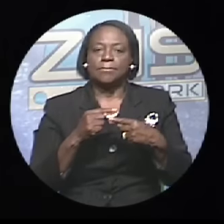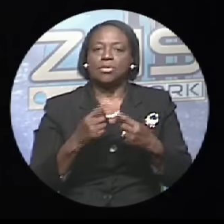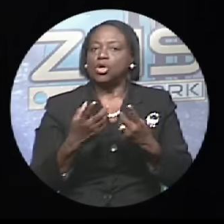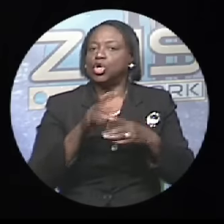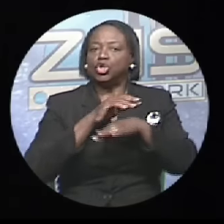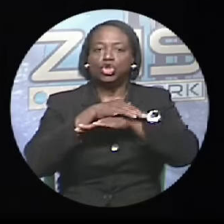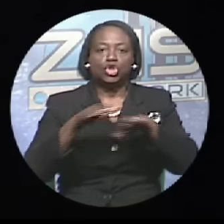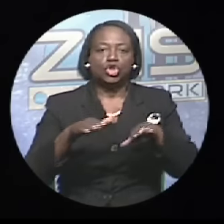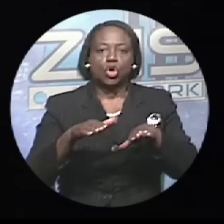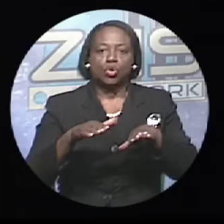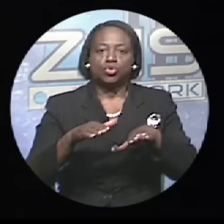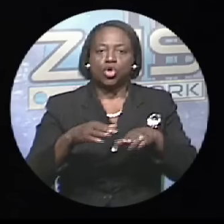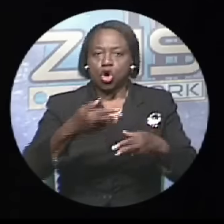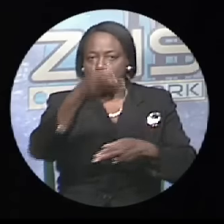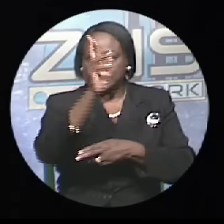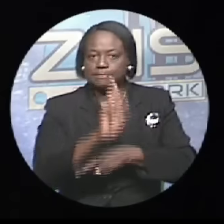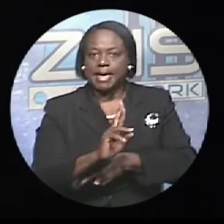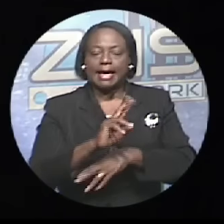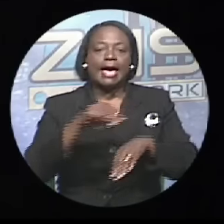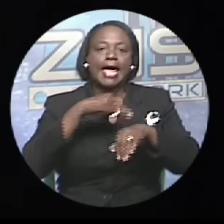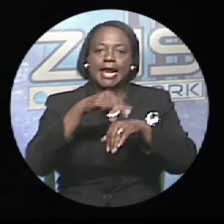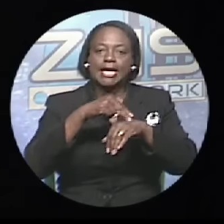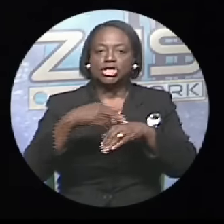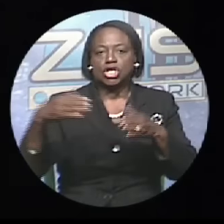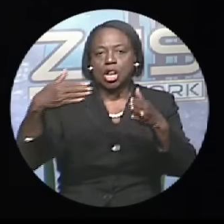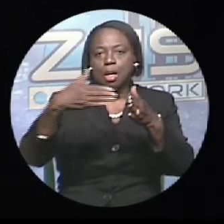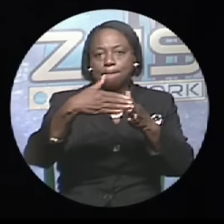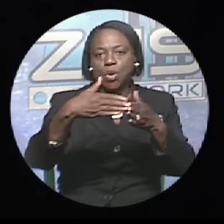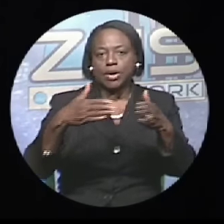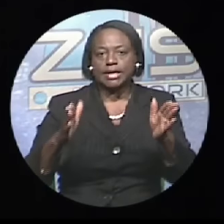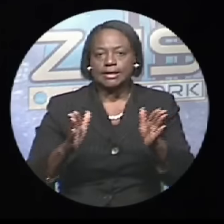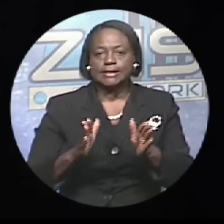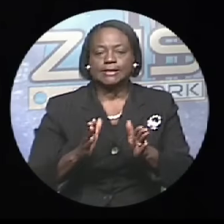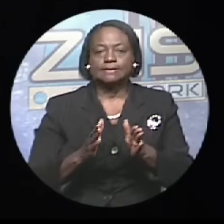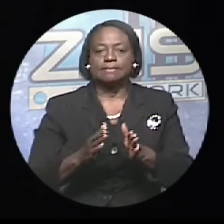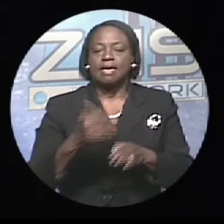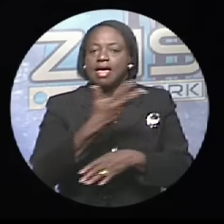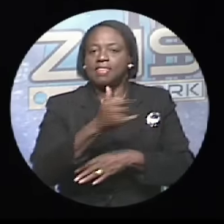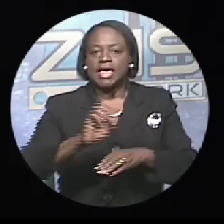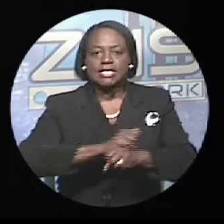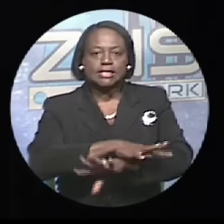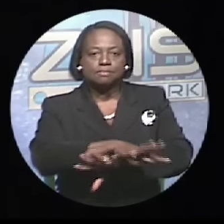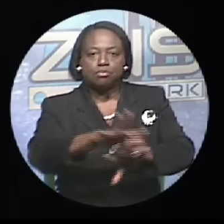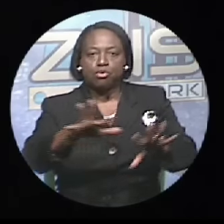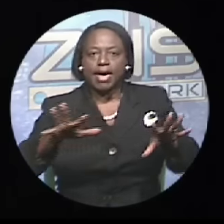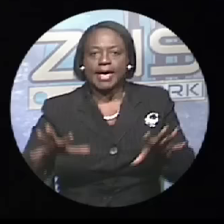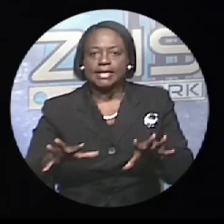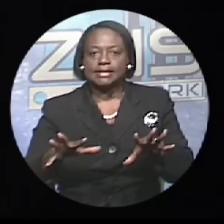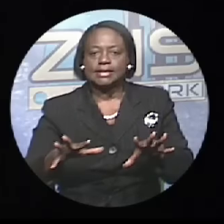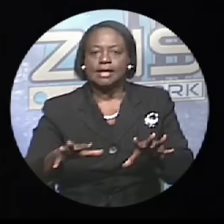do not seem to respect national borders. They spread